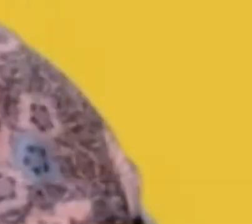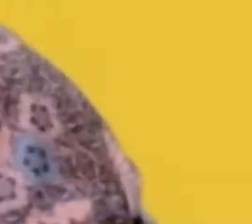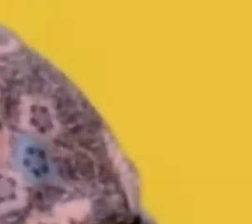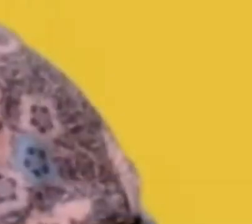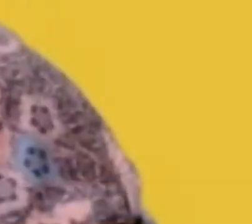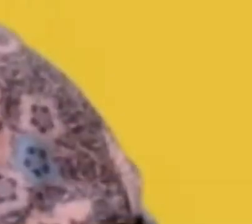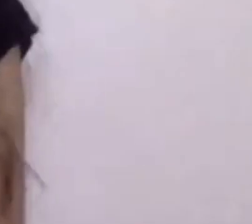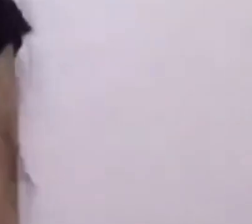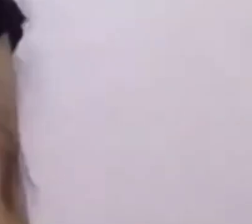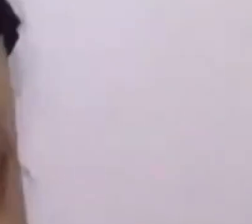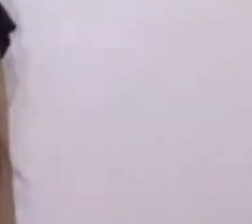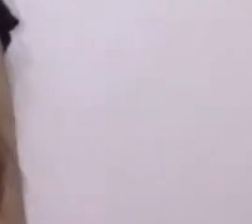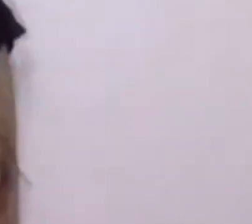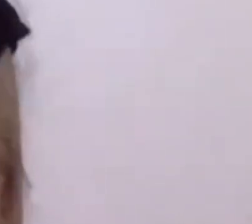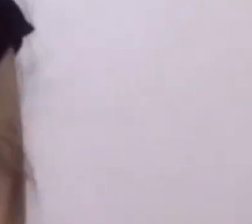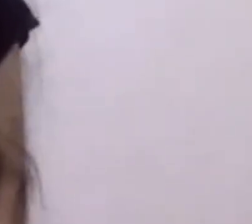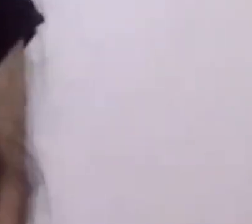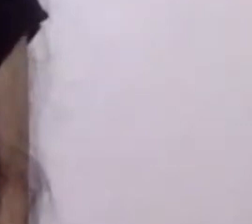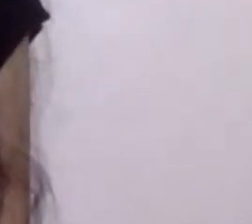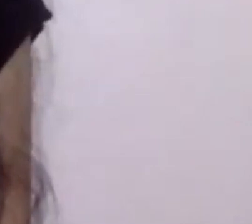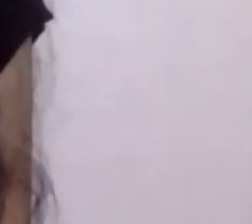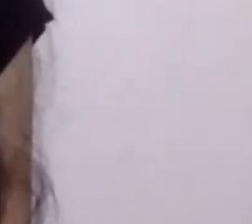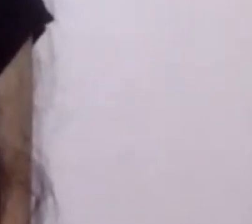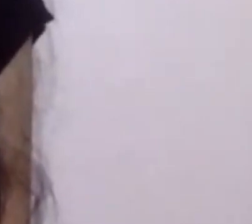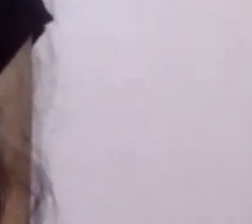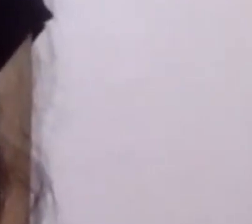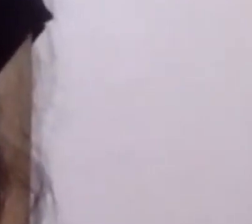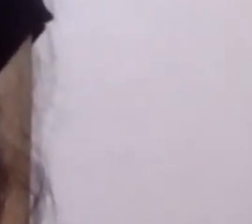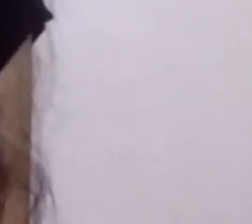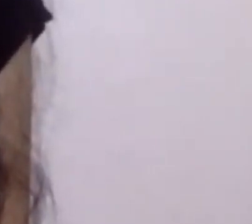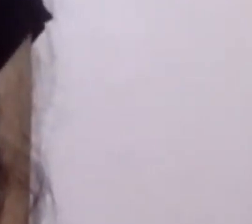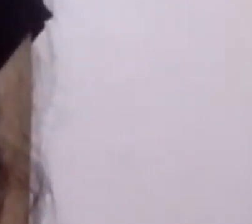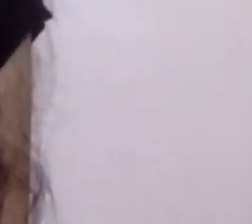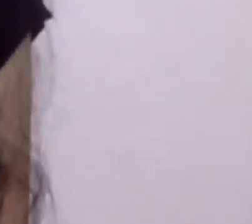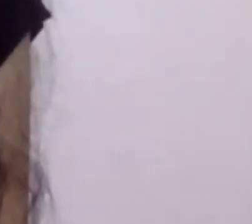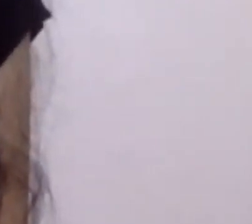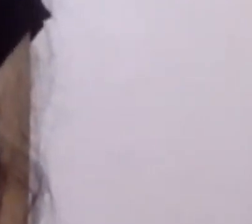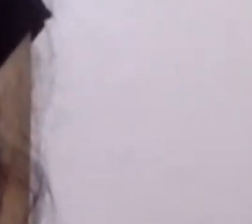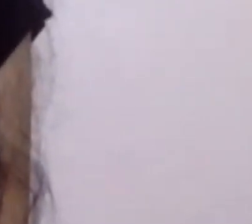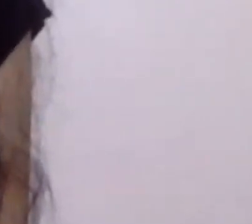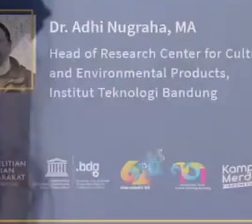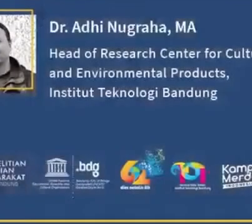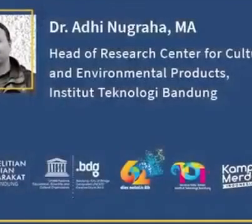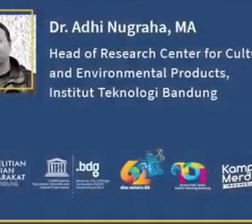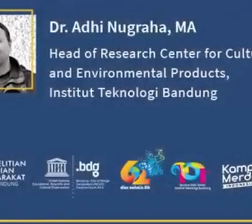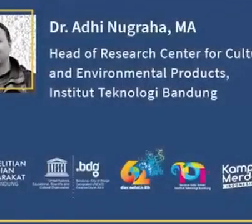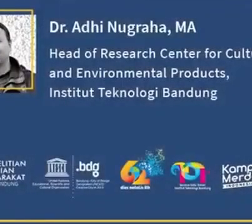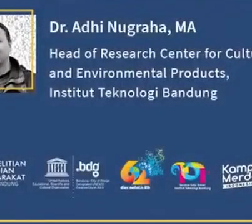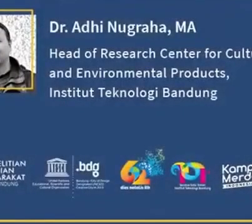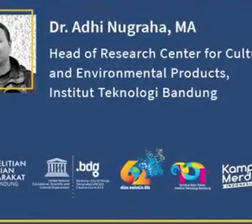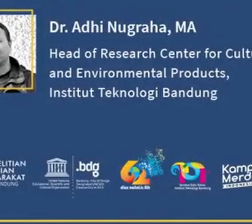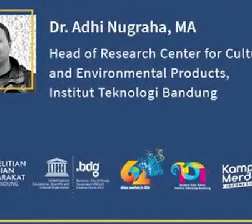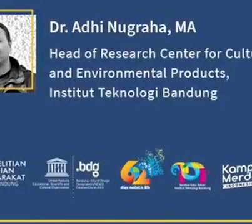Yeah, I think there's some connection problems. Ladies and gentlemen, I think we should wait a little more. I think Dr.